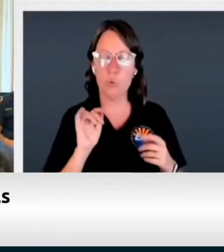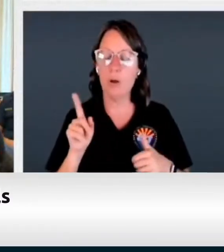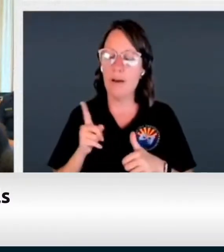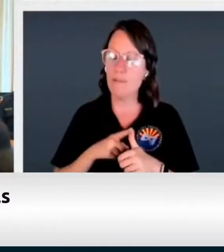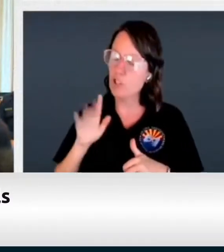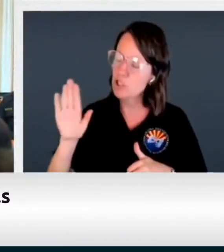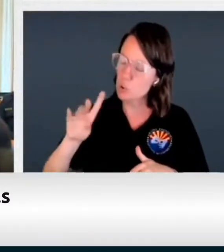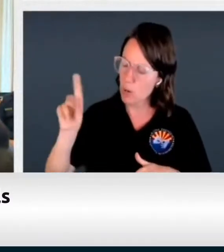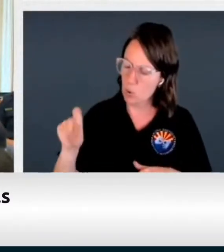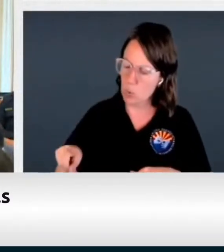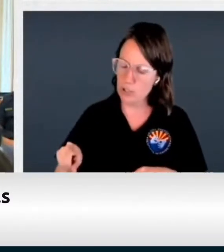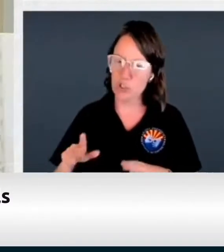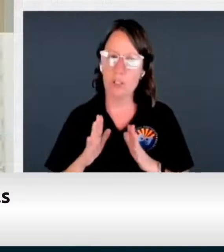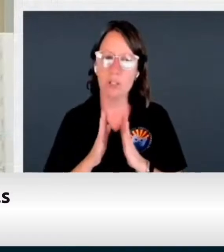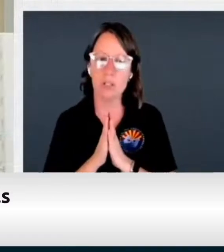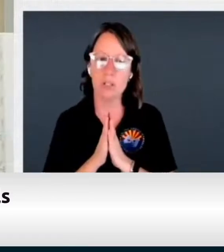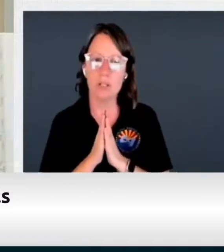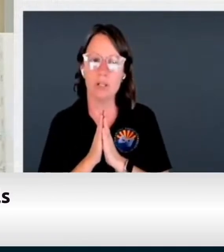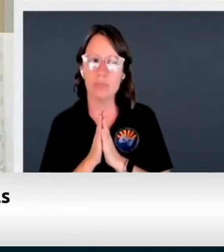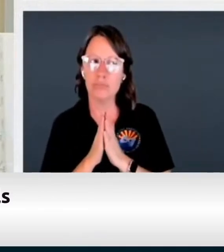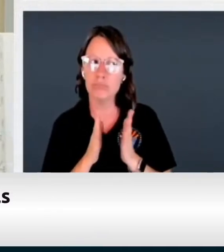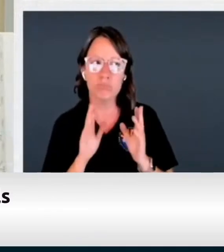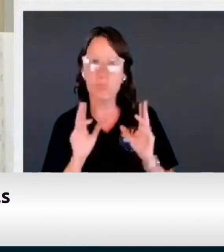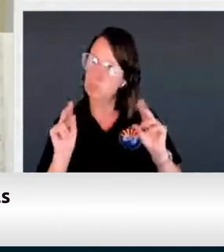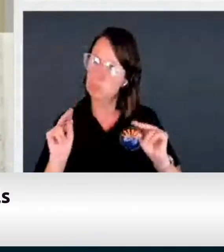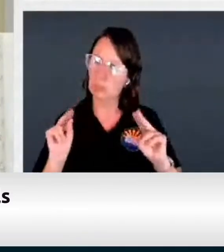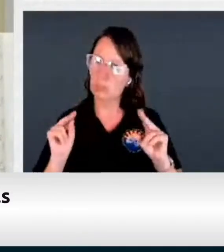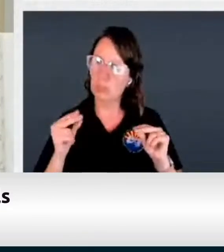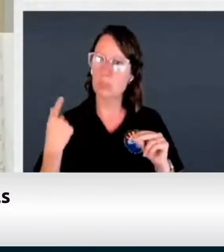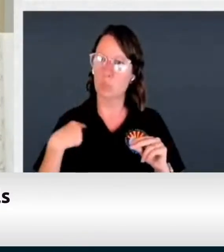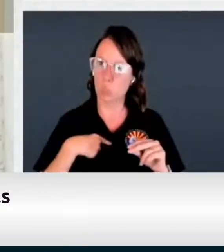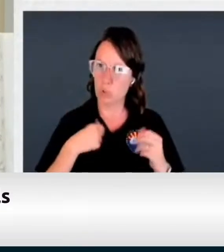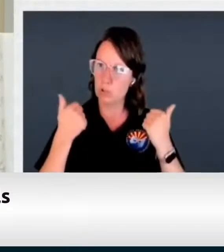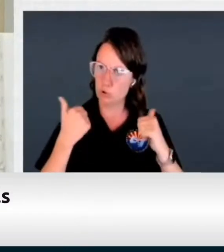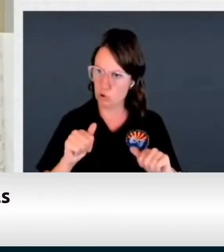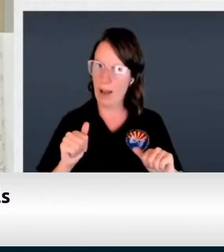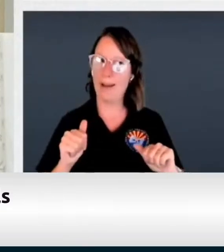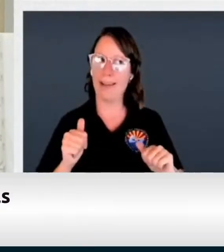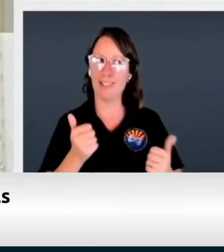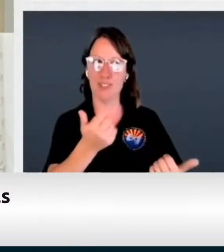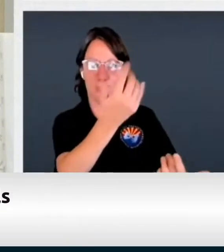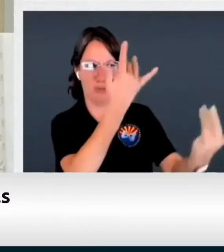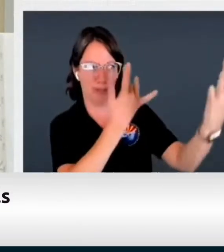ma'am, no, we are working to put it out,